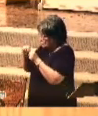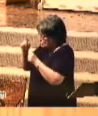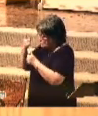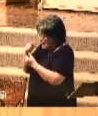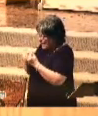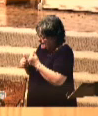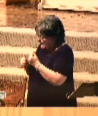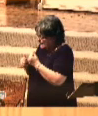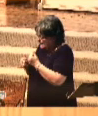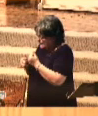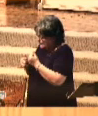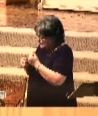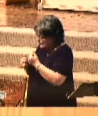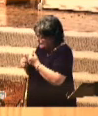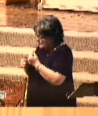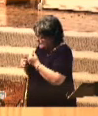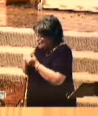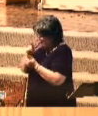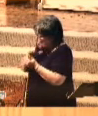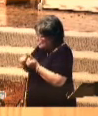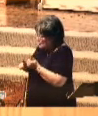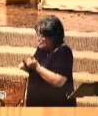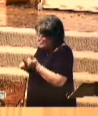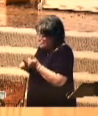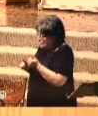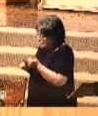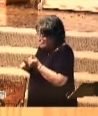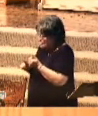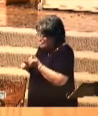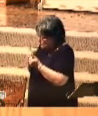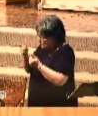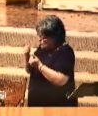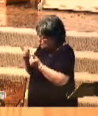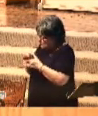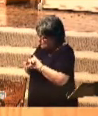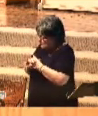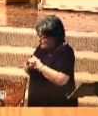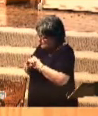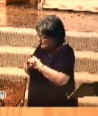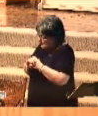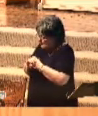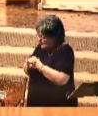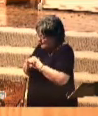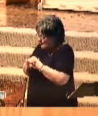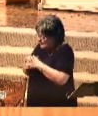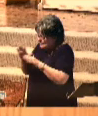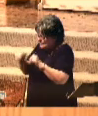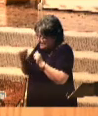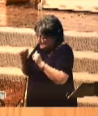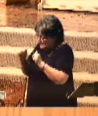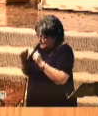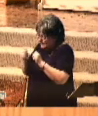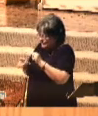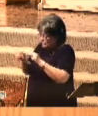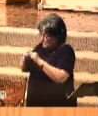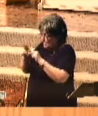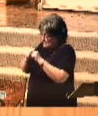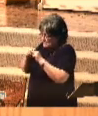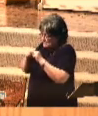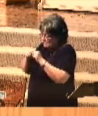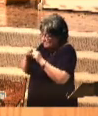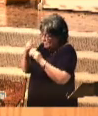tithing. He said, Lord, would You just go ahead and take the promotion away so that way he can